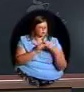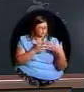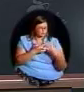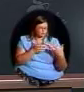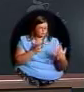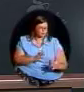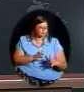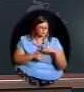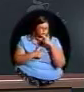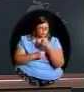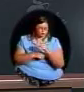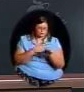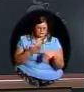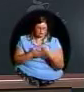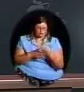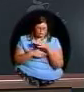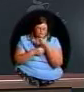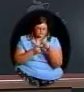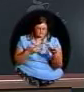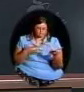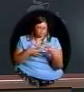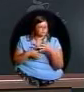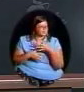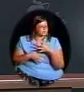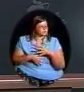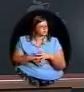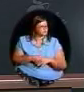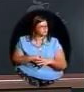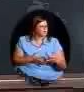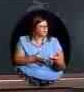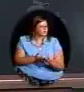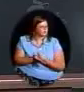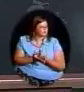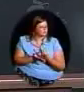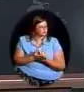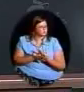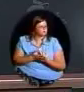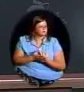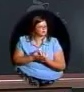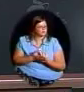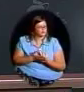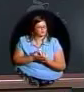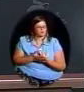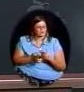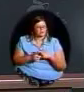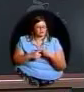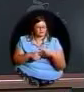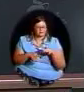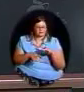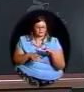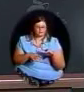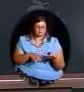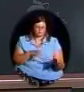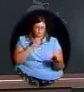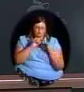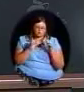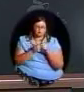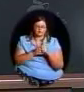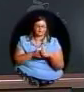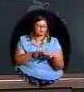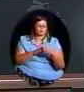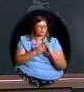interested in this information and data, and I hope that that's another way that can be communicated out to the community at